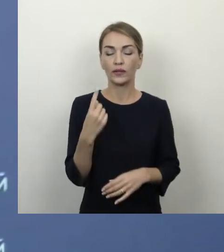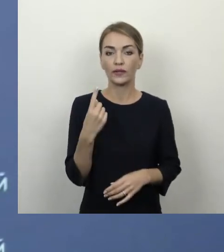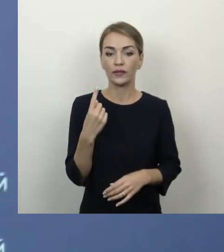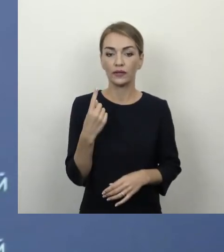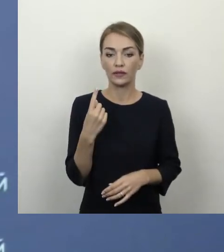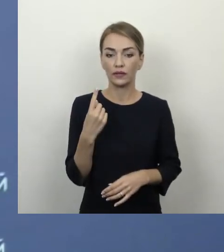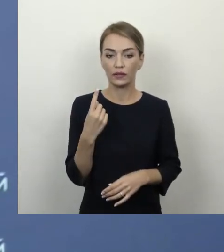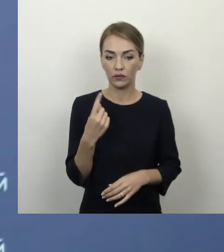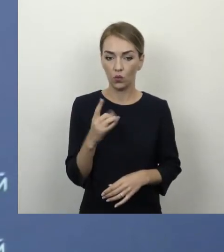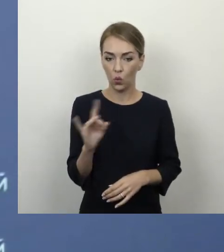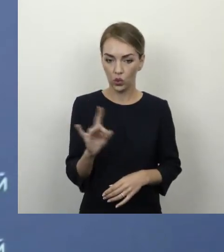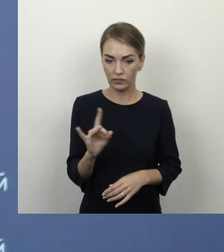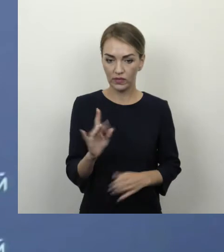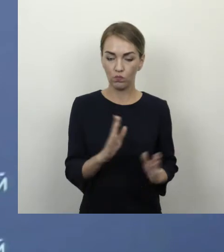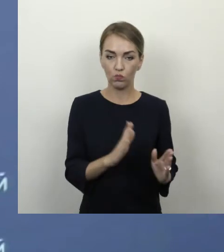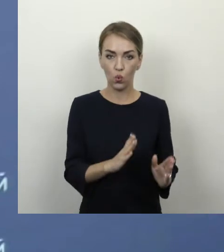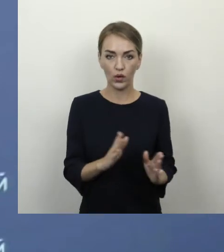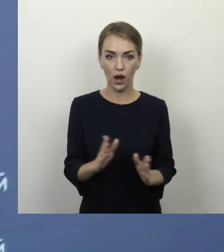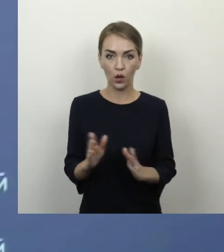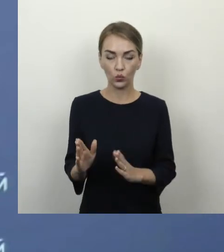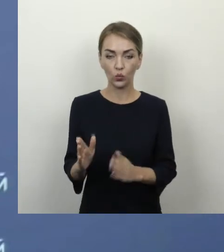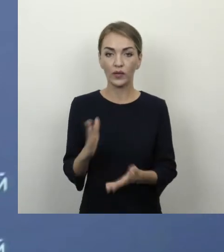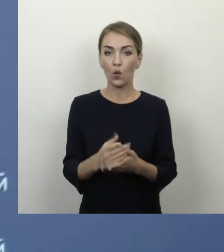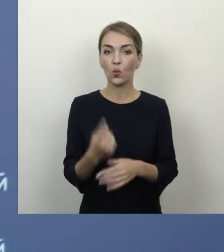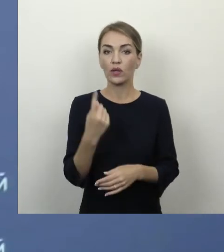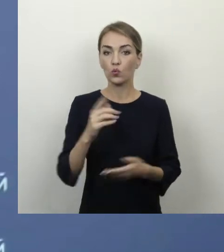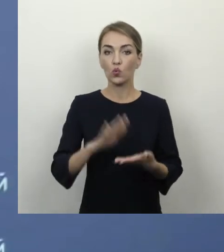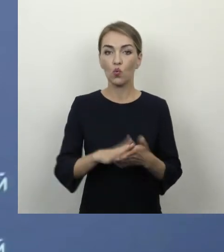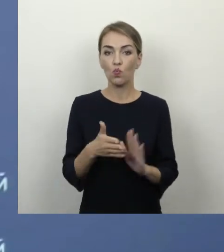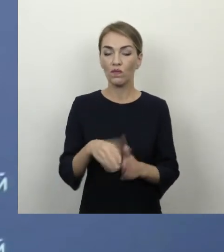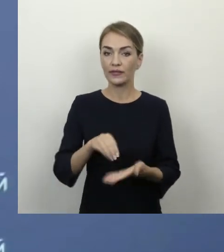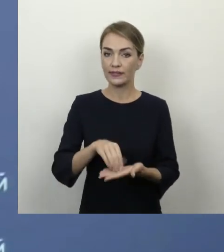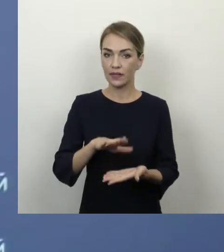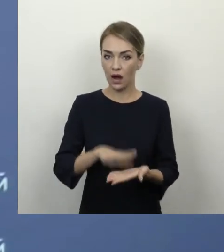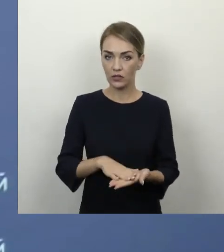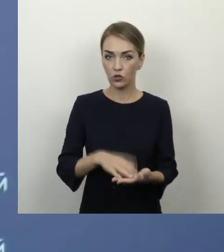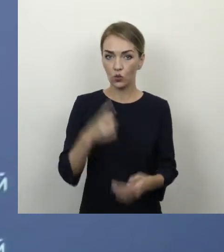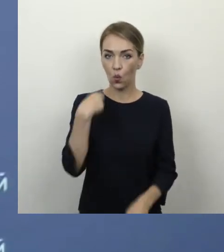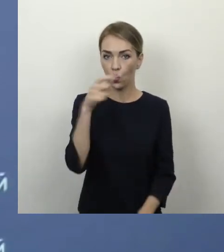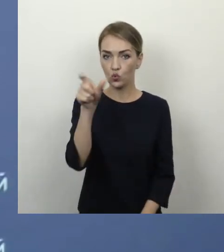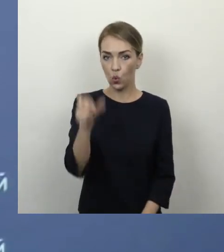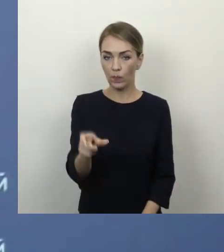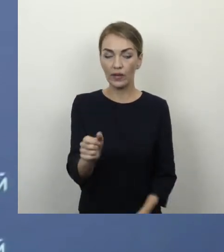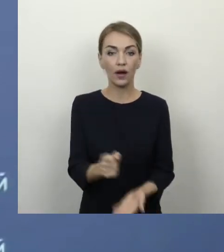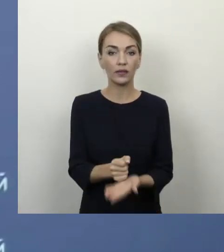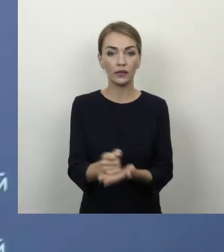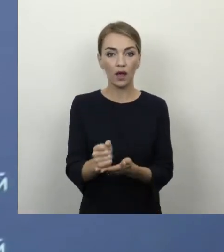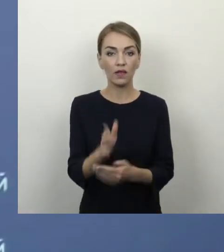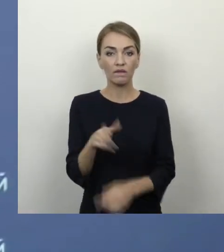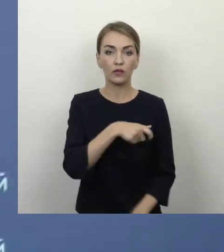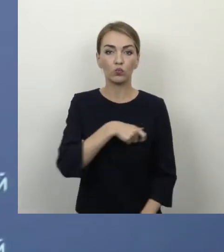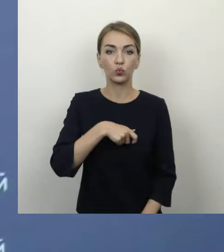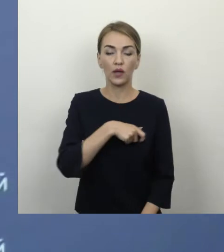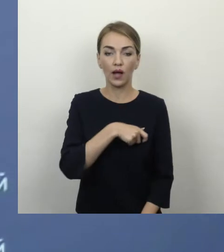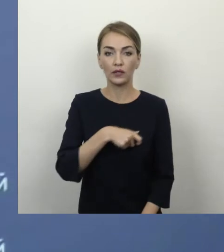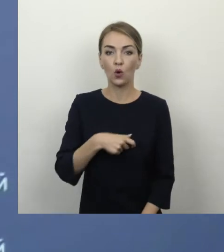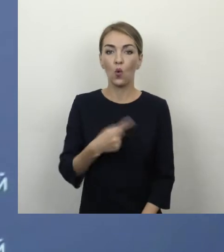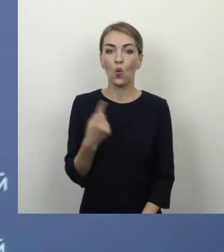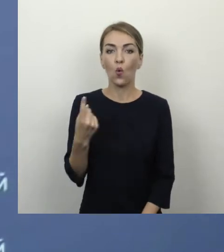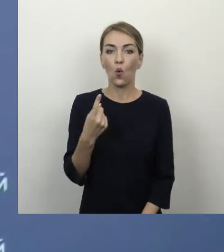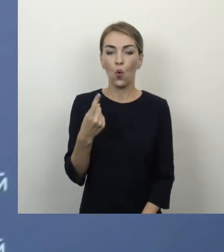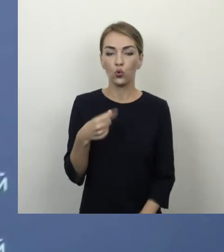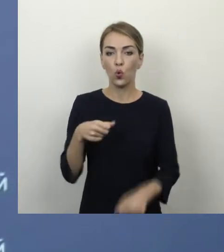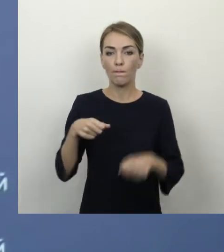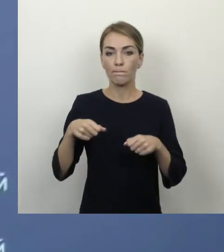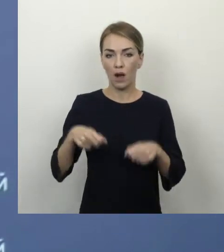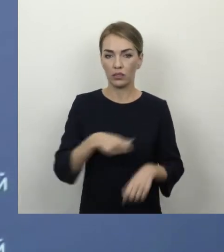about paying the pecuniary security is a condition